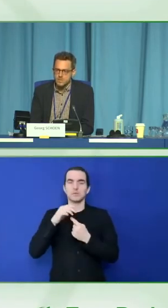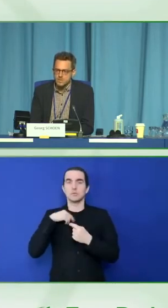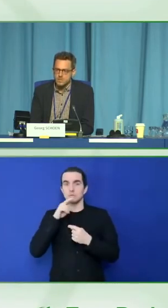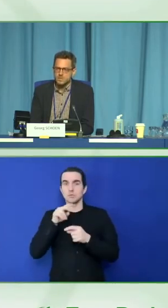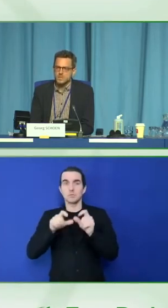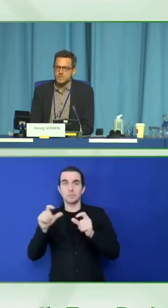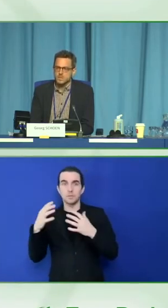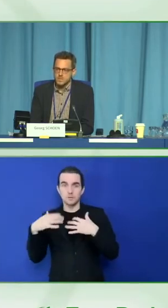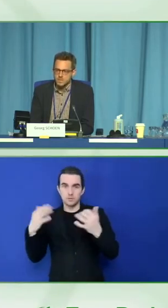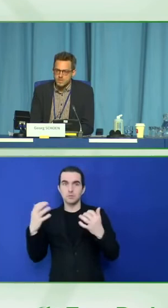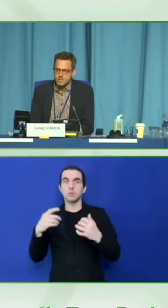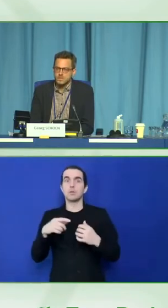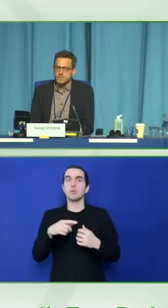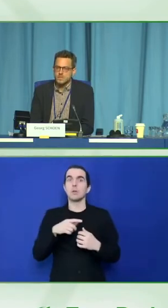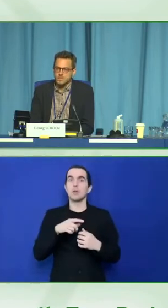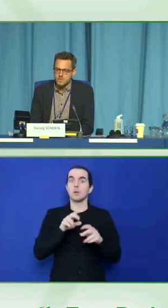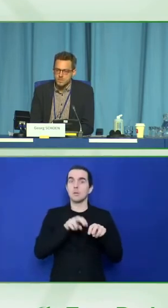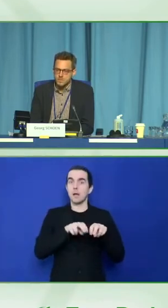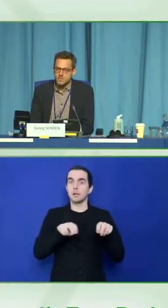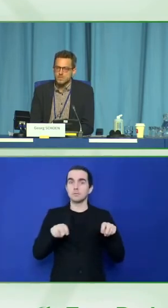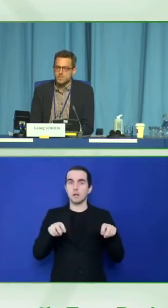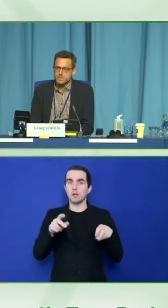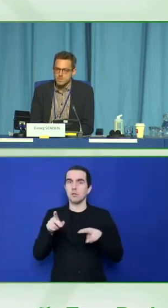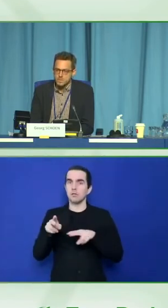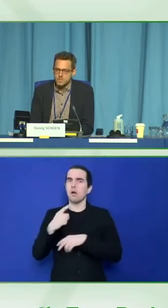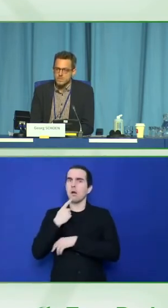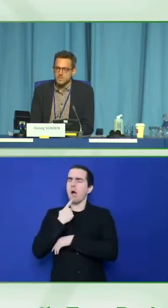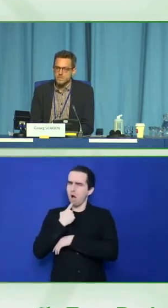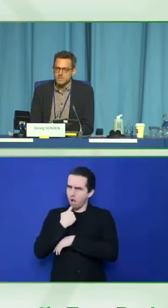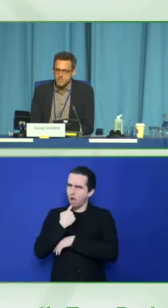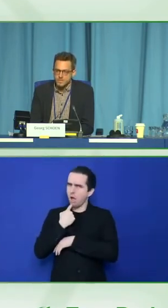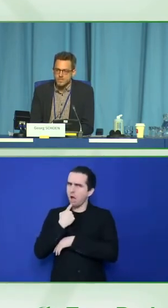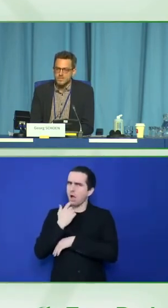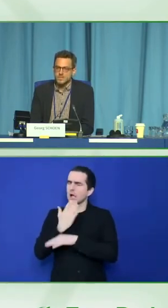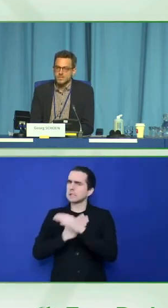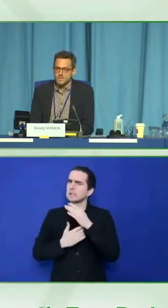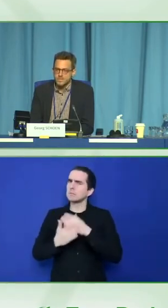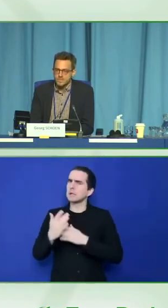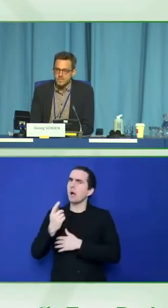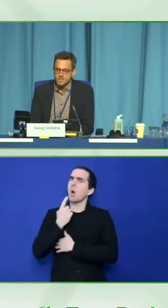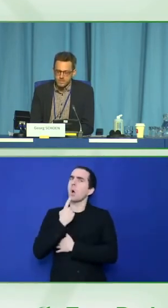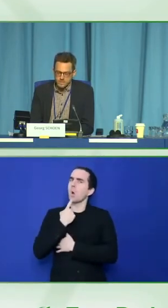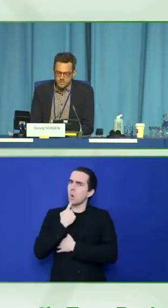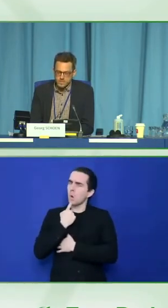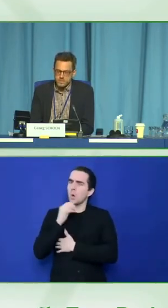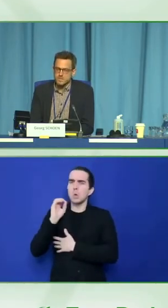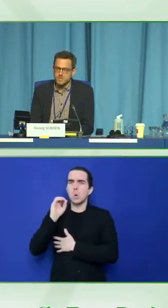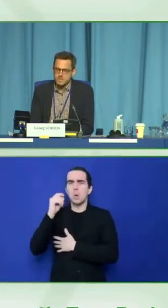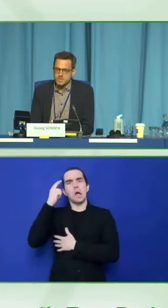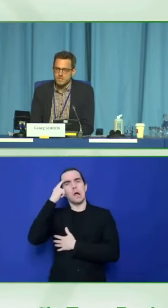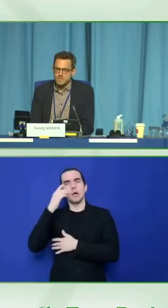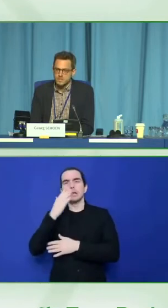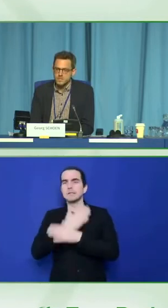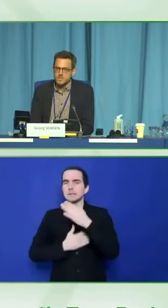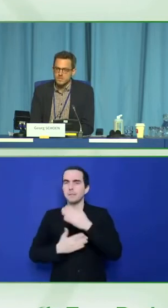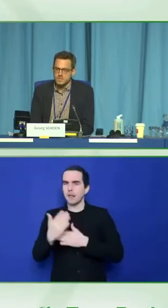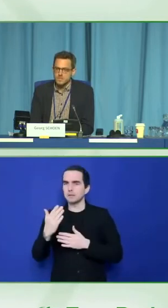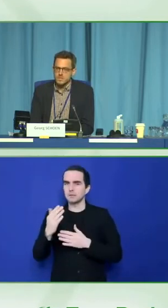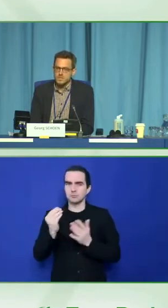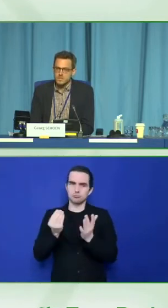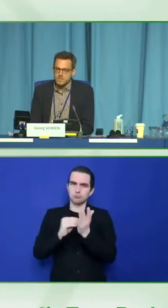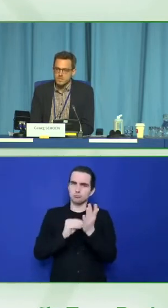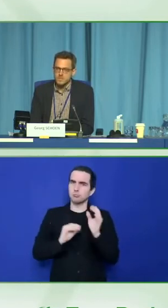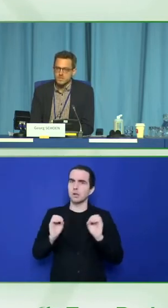education, livelihoods. All three areas extremely important for youth and persons with disabilities.